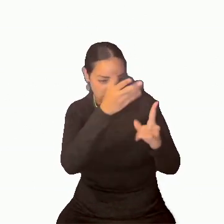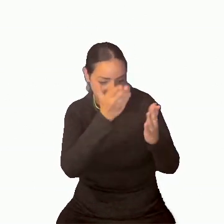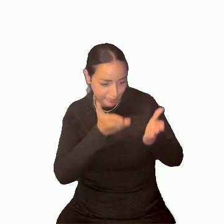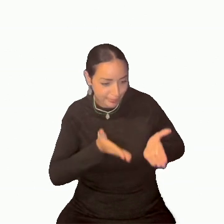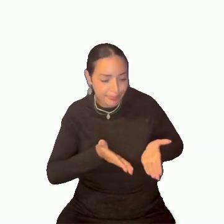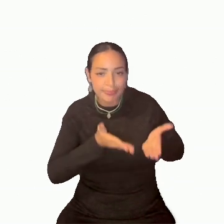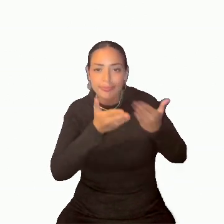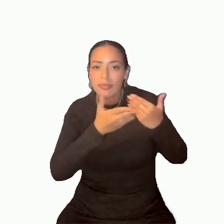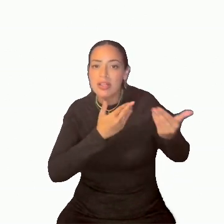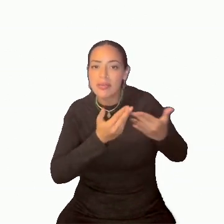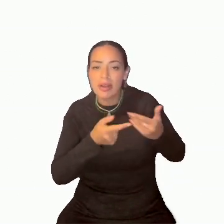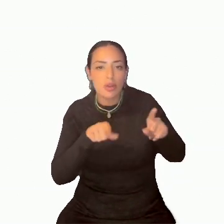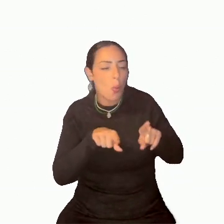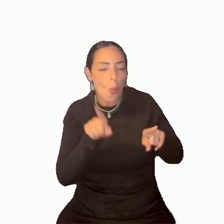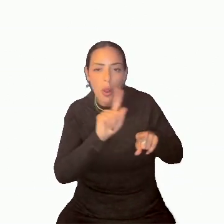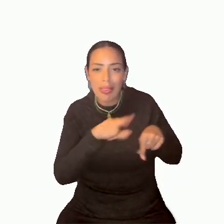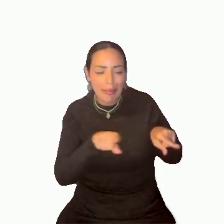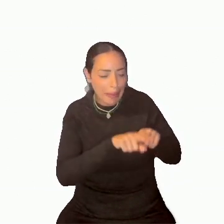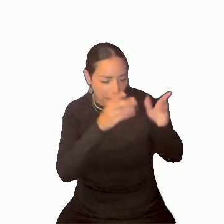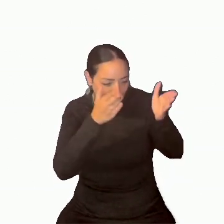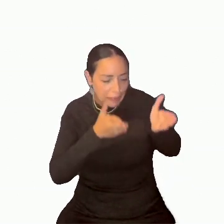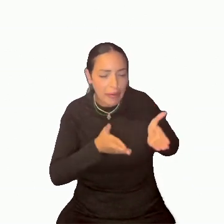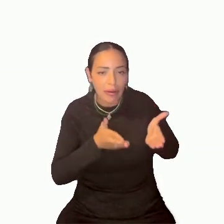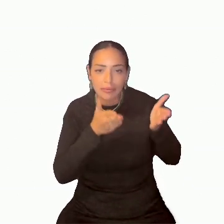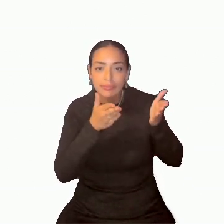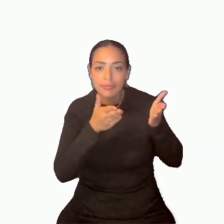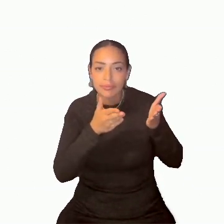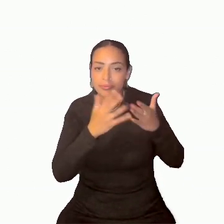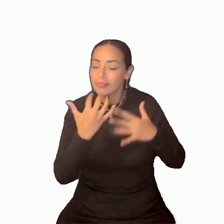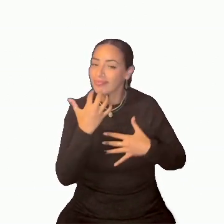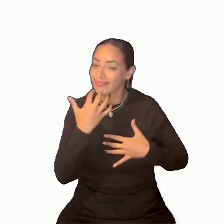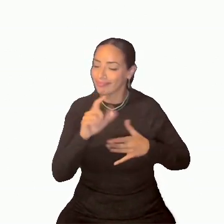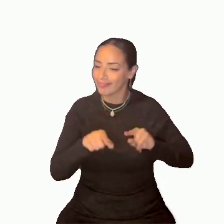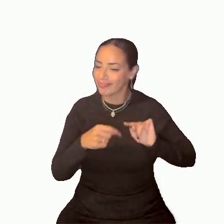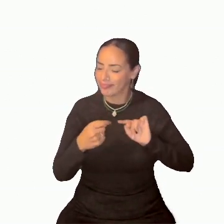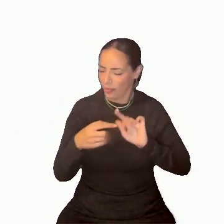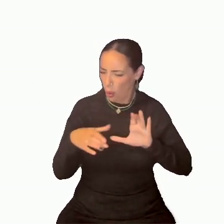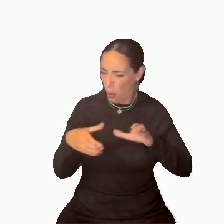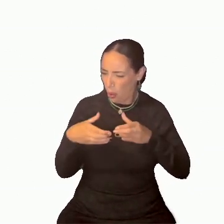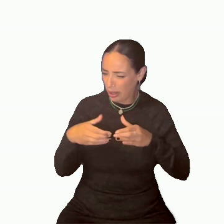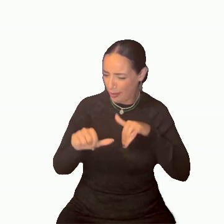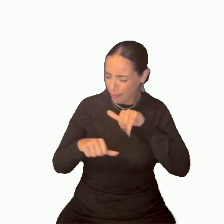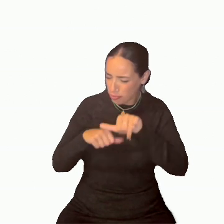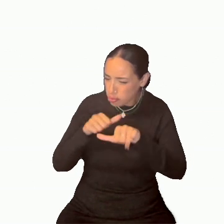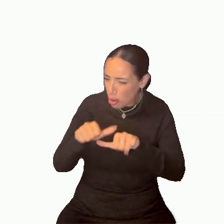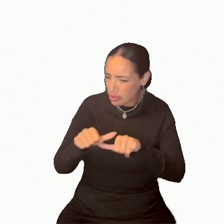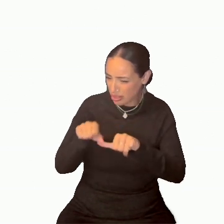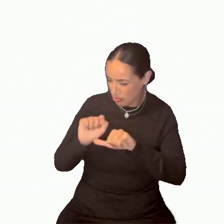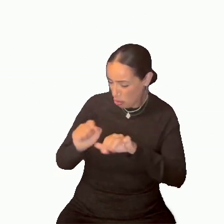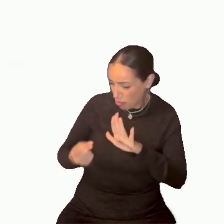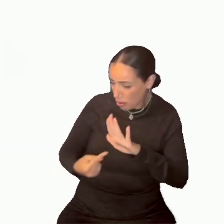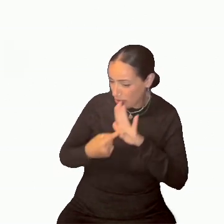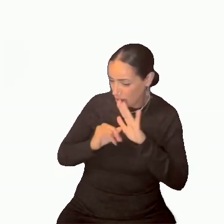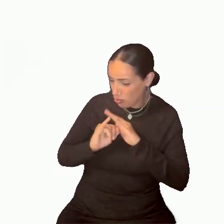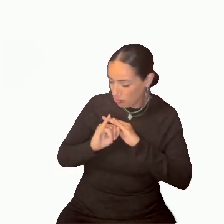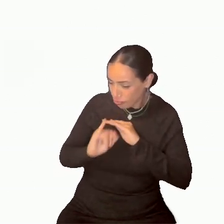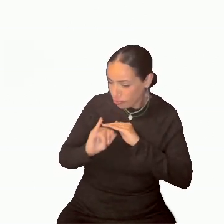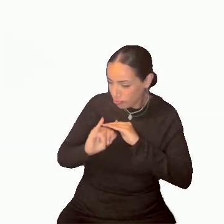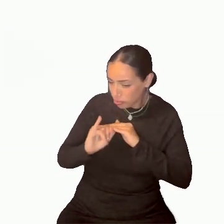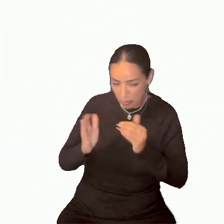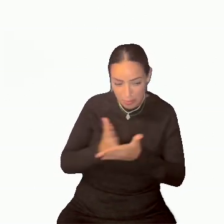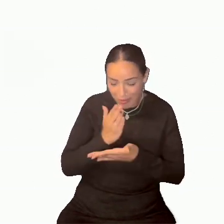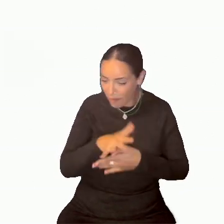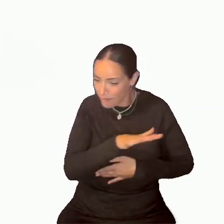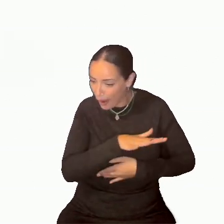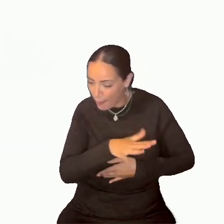and however they present. The courage to challenge organisational priorities and processes to ensure that the needs of the bereaved family